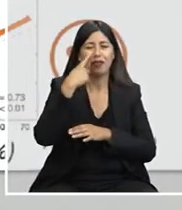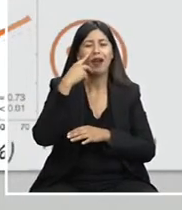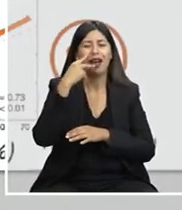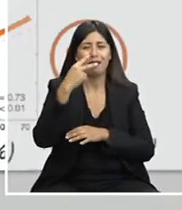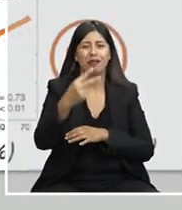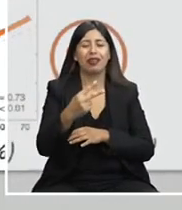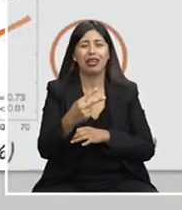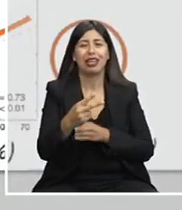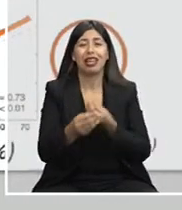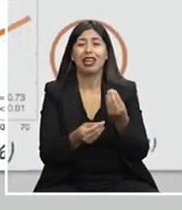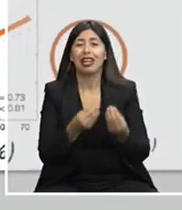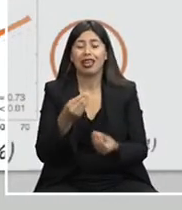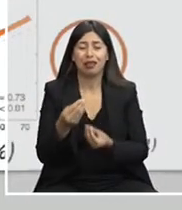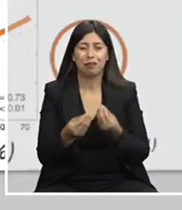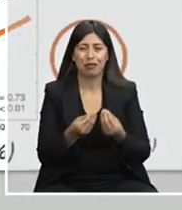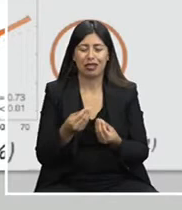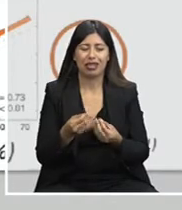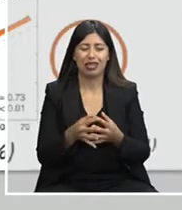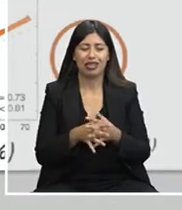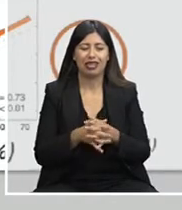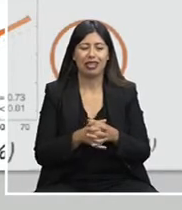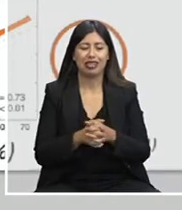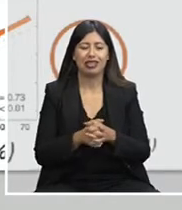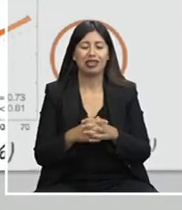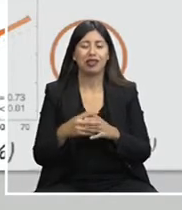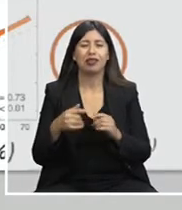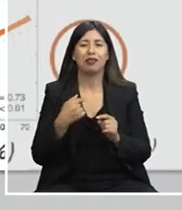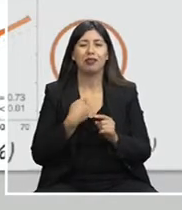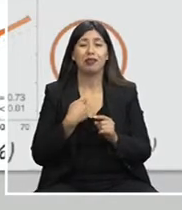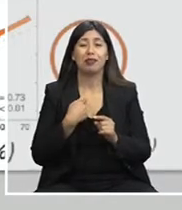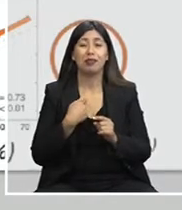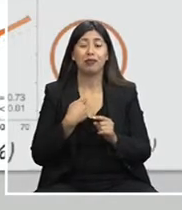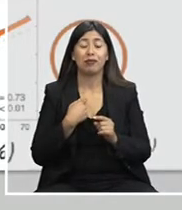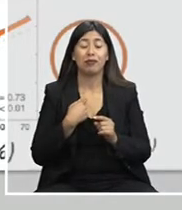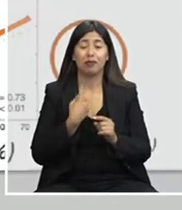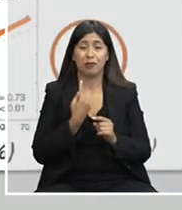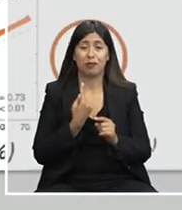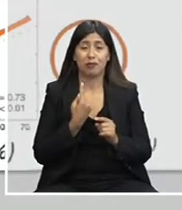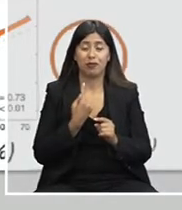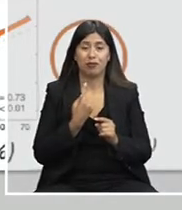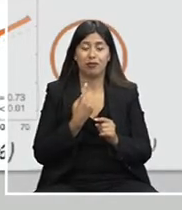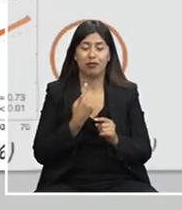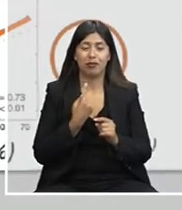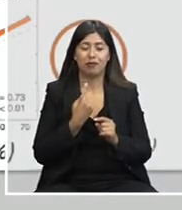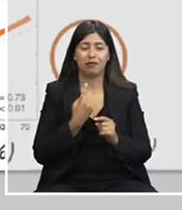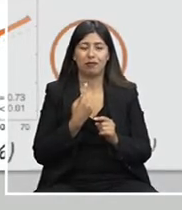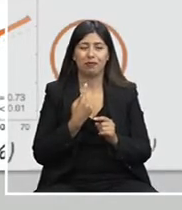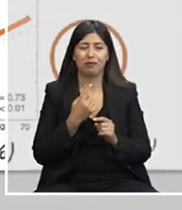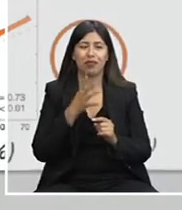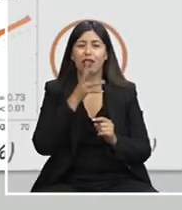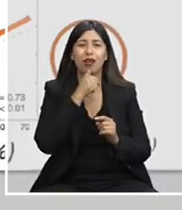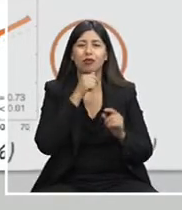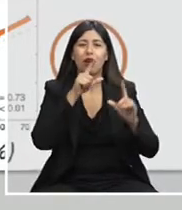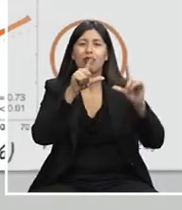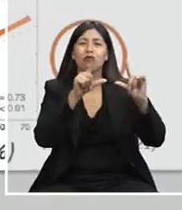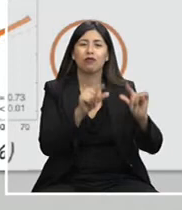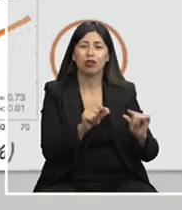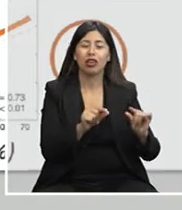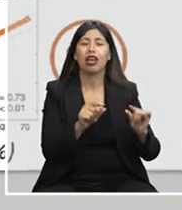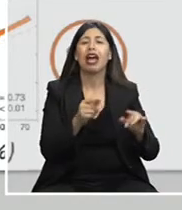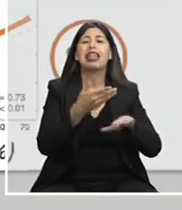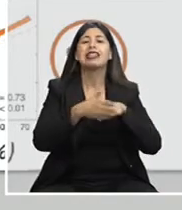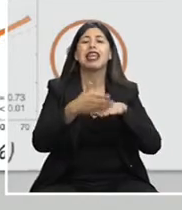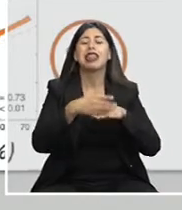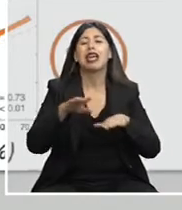of ice in the catchment to the sediment and the nutrients going into the fjord. So what we've got here is the amount of glacier cover on